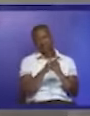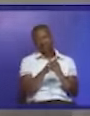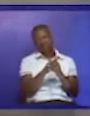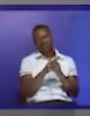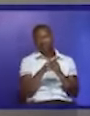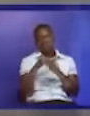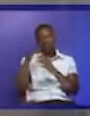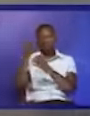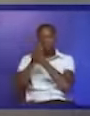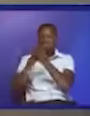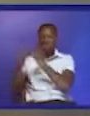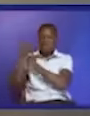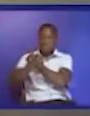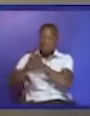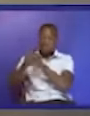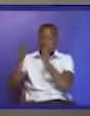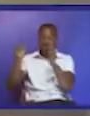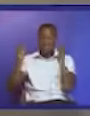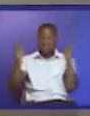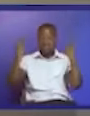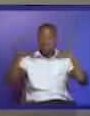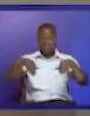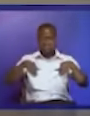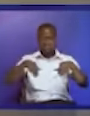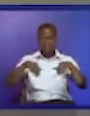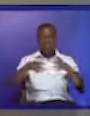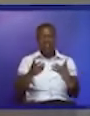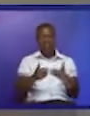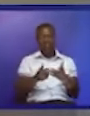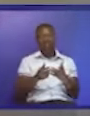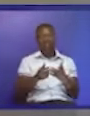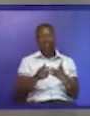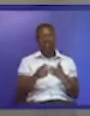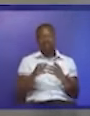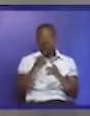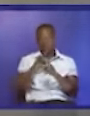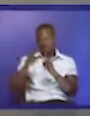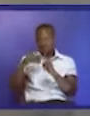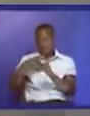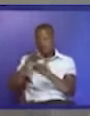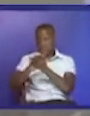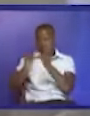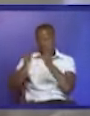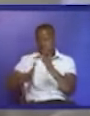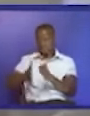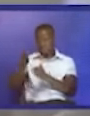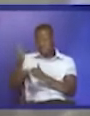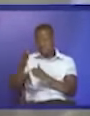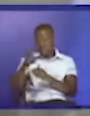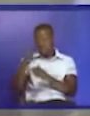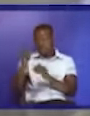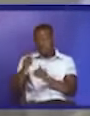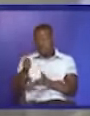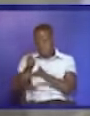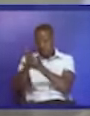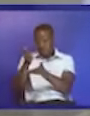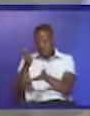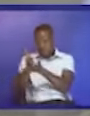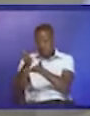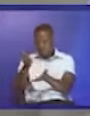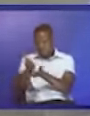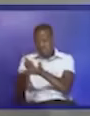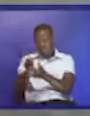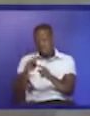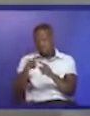nations can go down with believers there who profess to be the image bearers of Christ. We